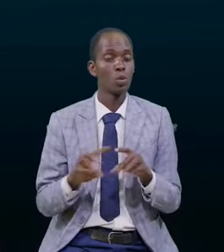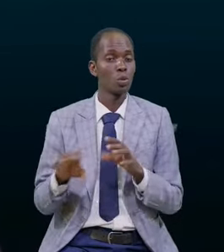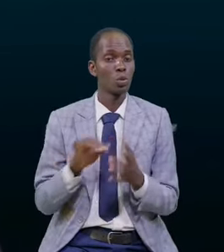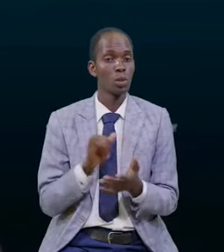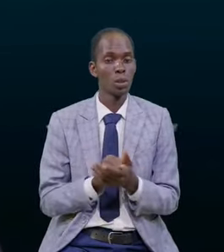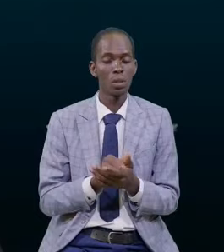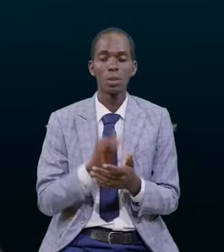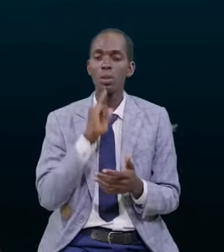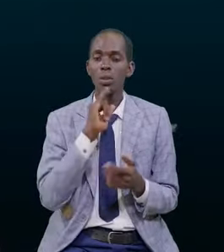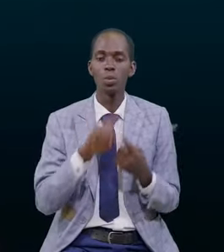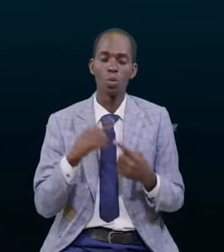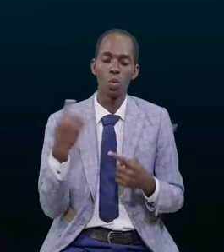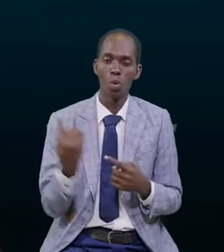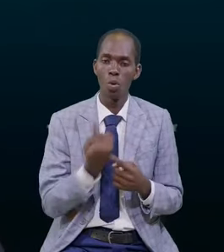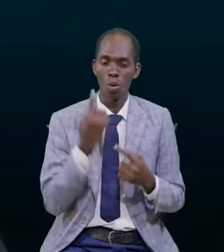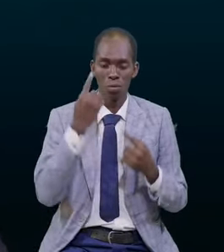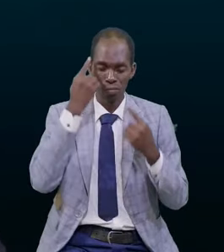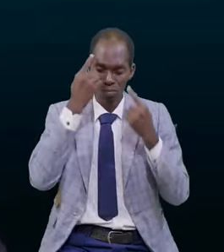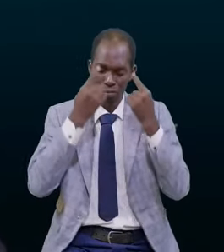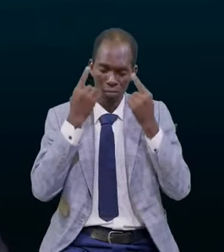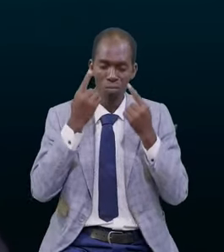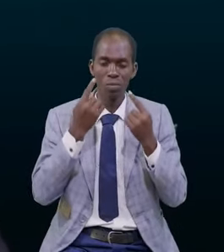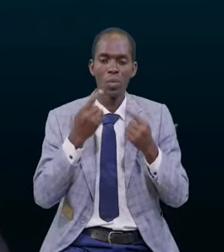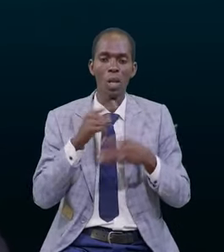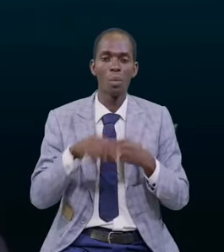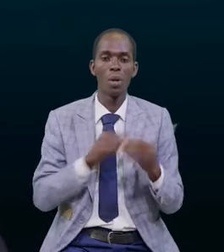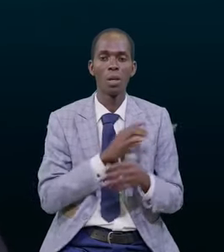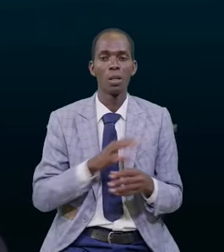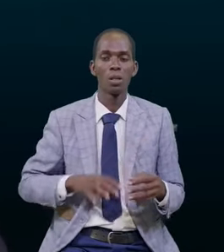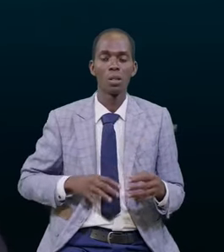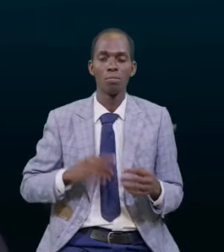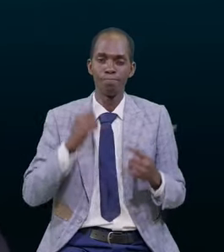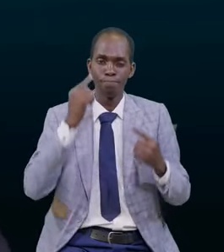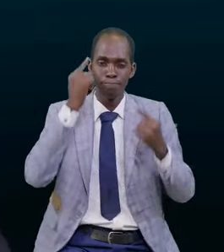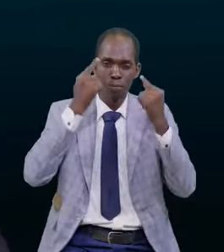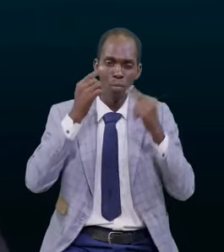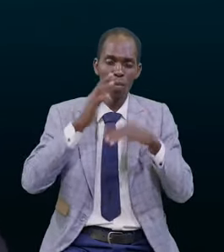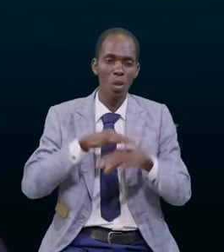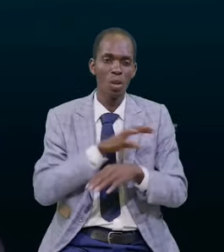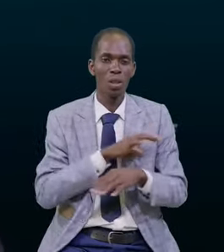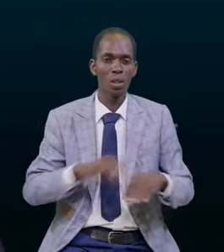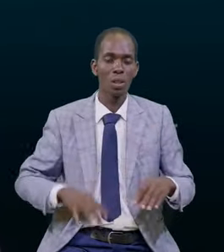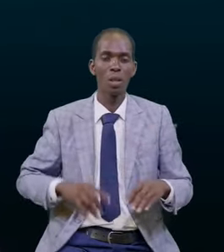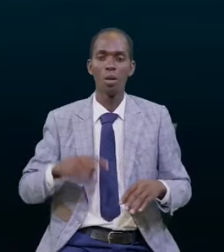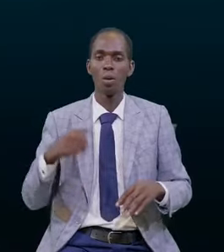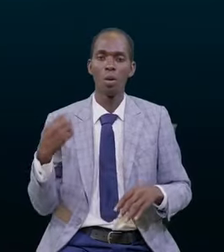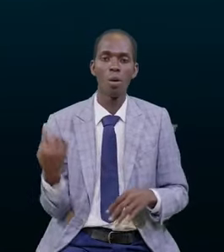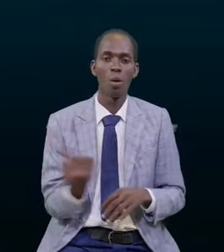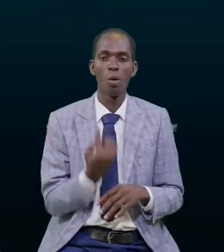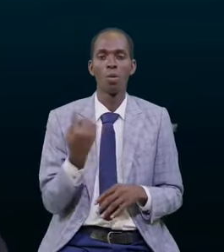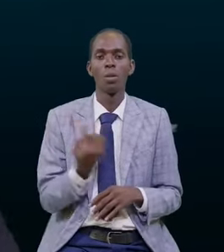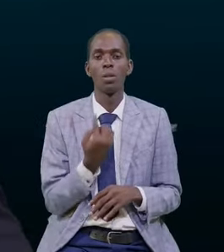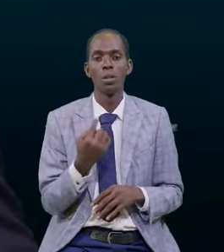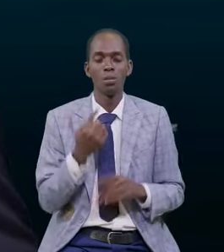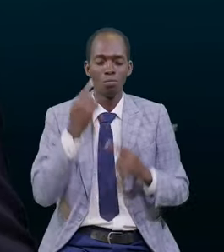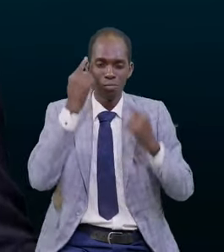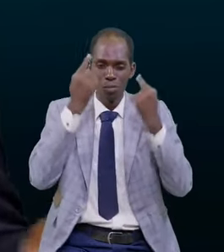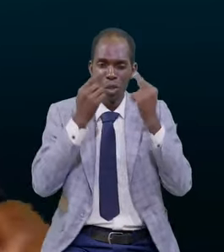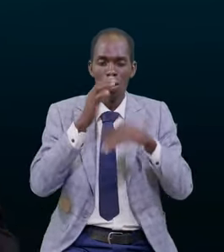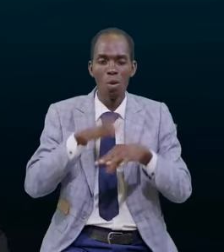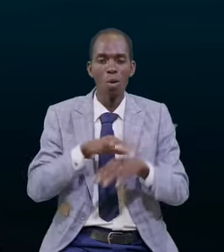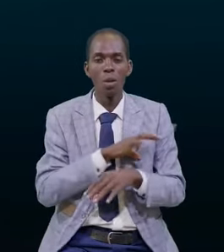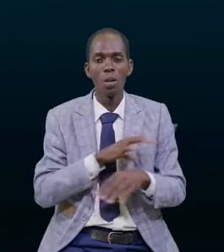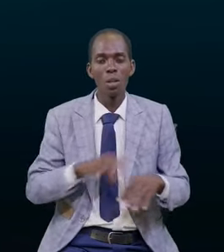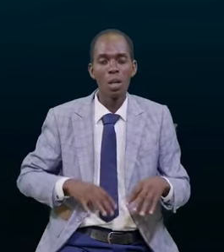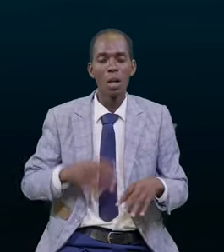Christ meditate on him often meditate on who and what he is and fix your